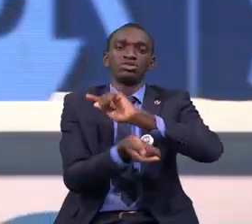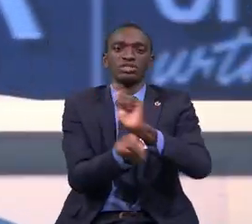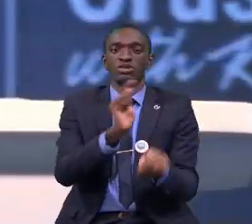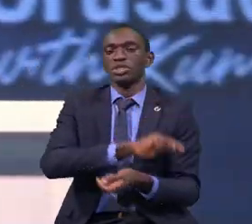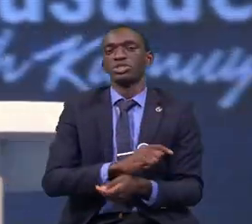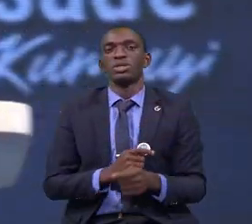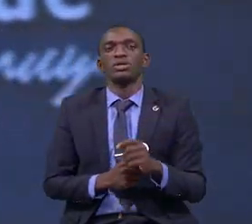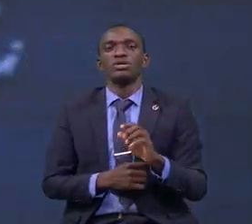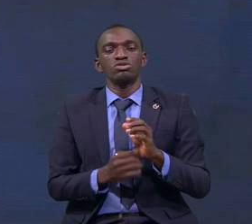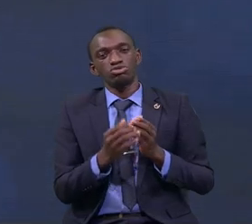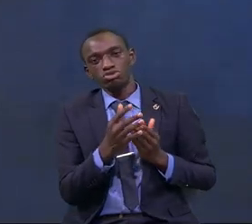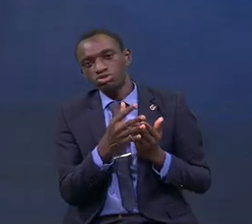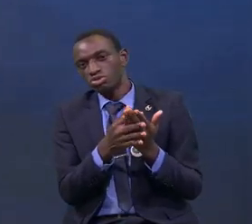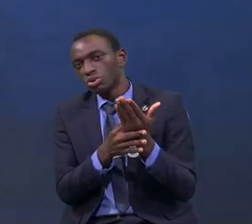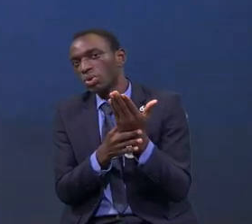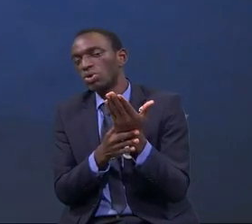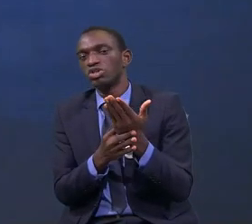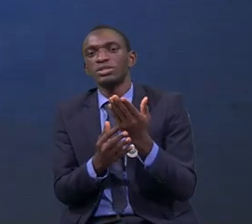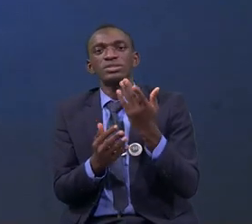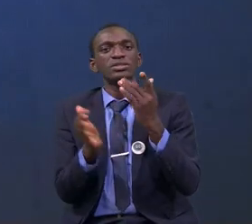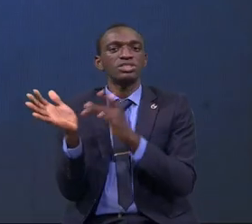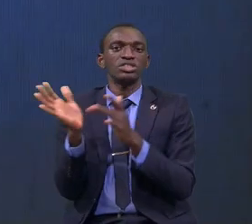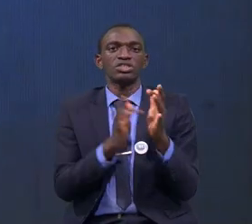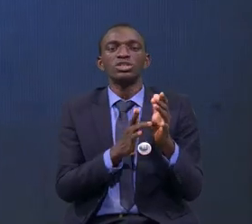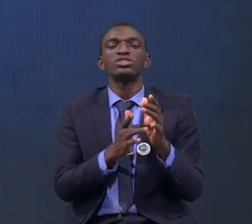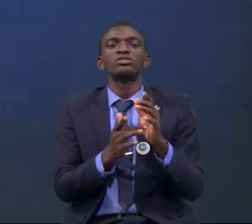by the unchanging Christ.